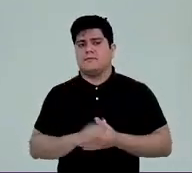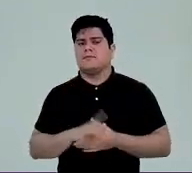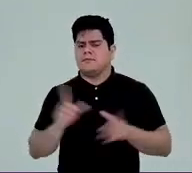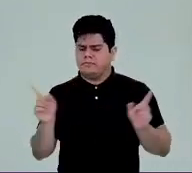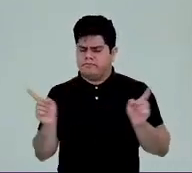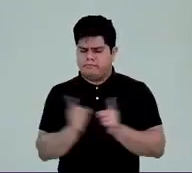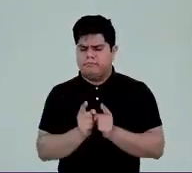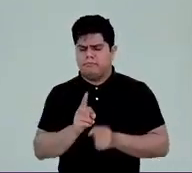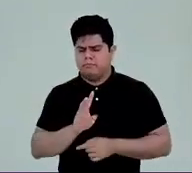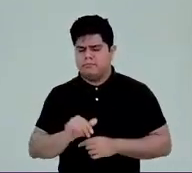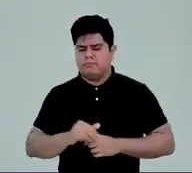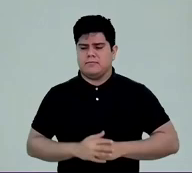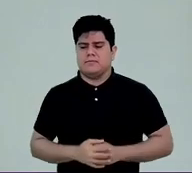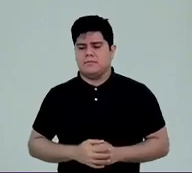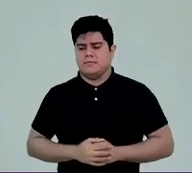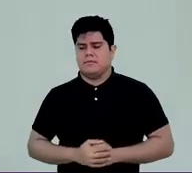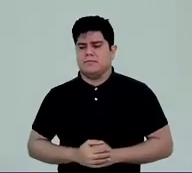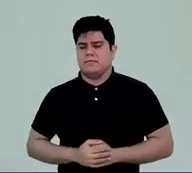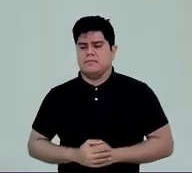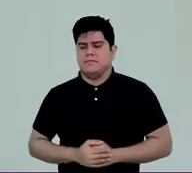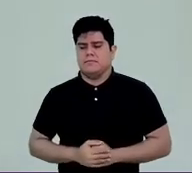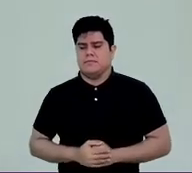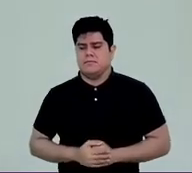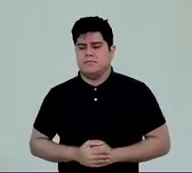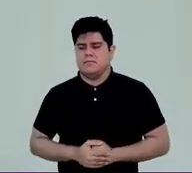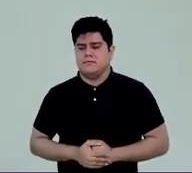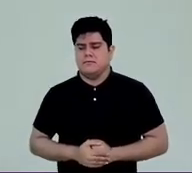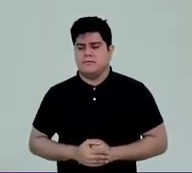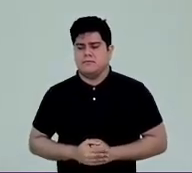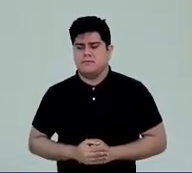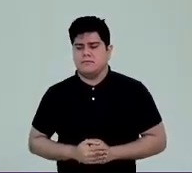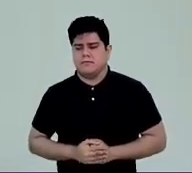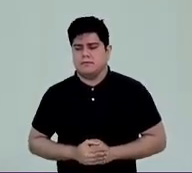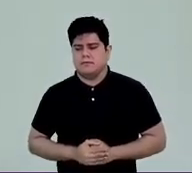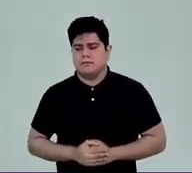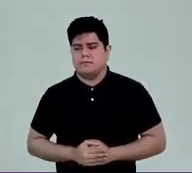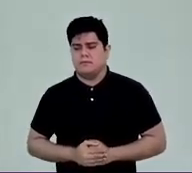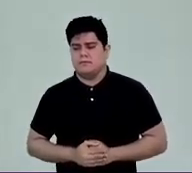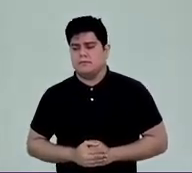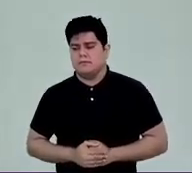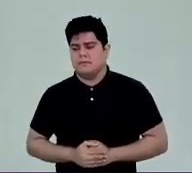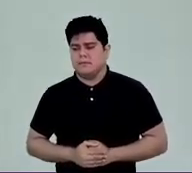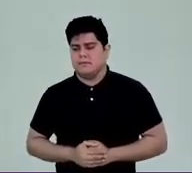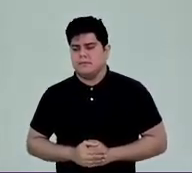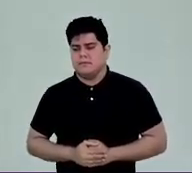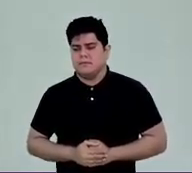Maybe it's better just share the whole screen.